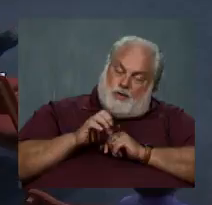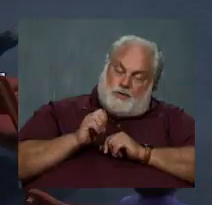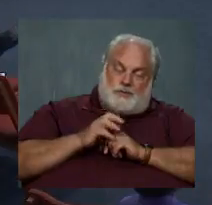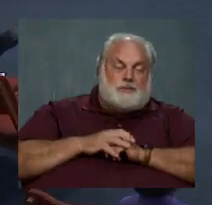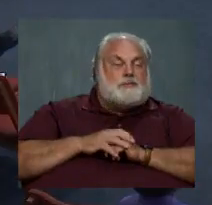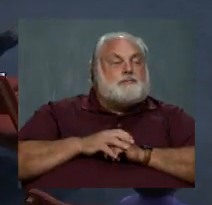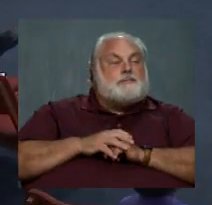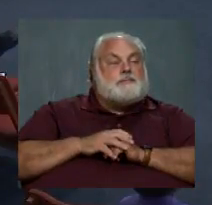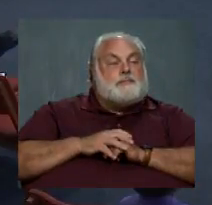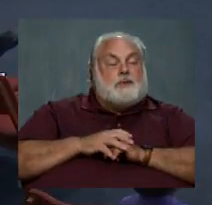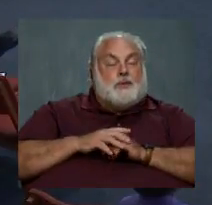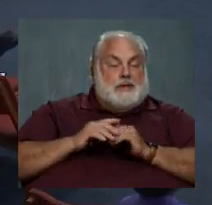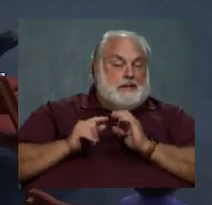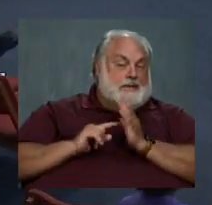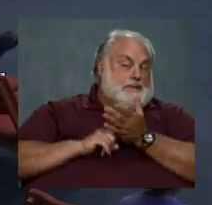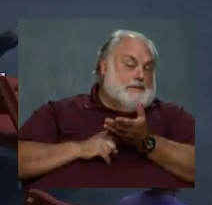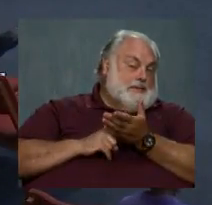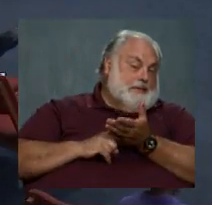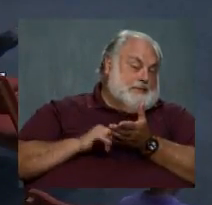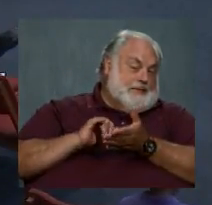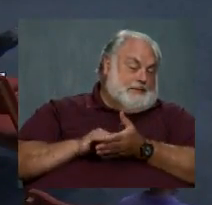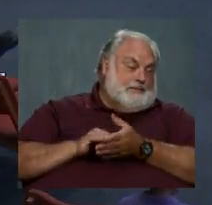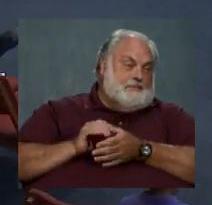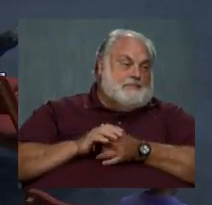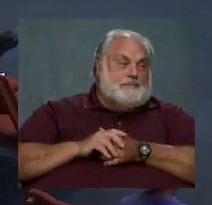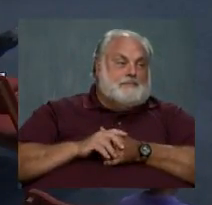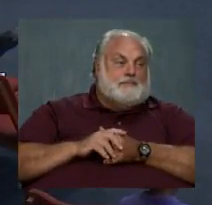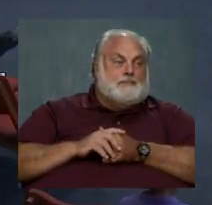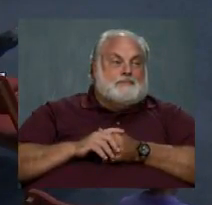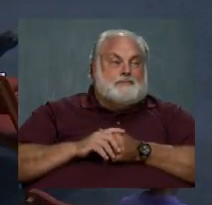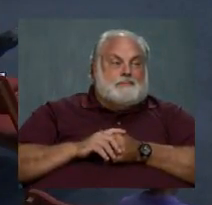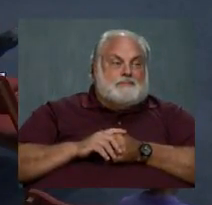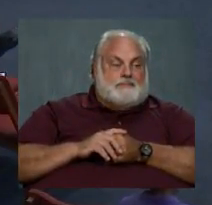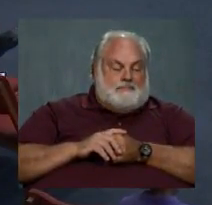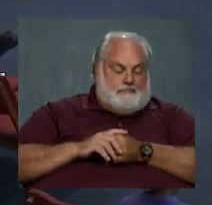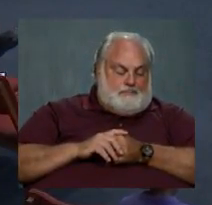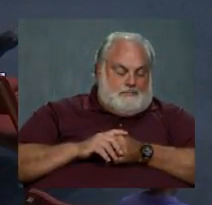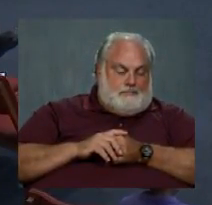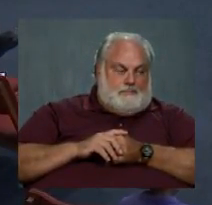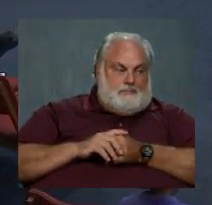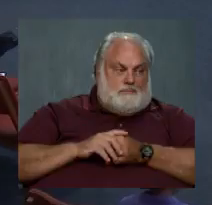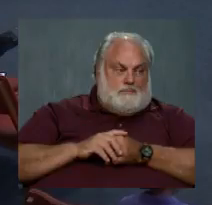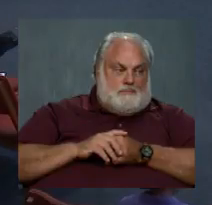We can discuss that. Thanks, Tad. No problem.